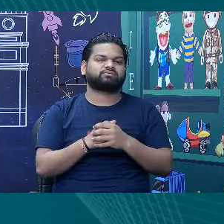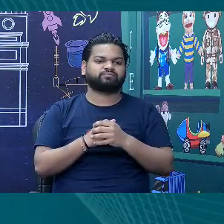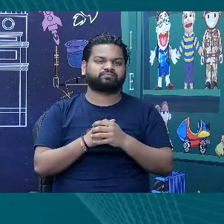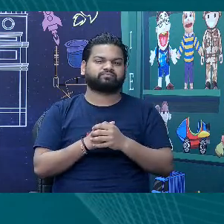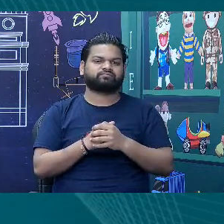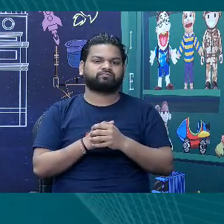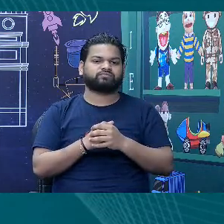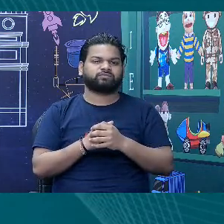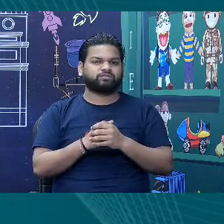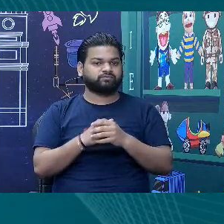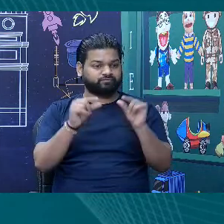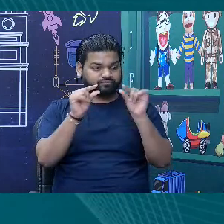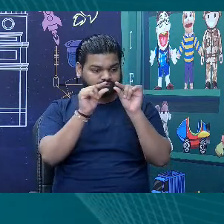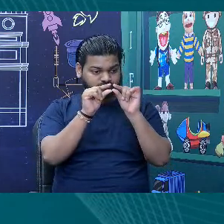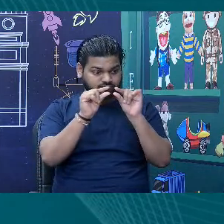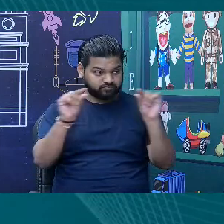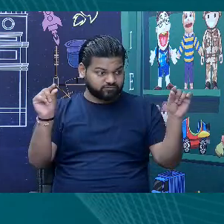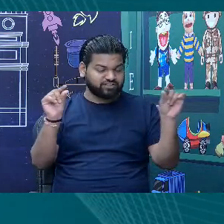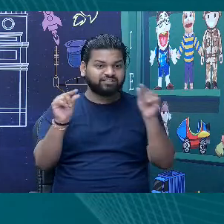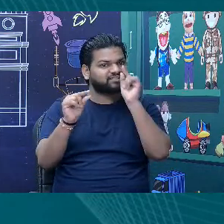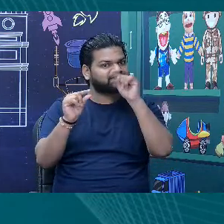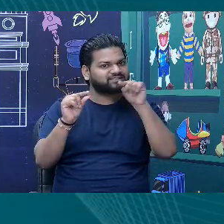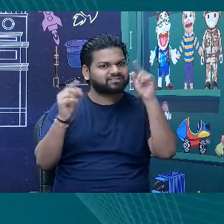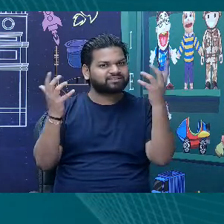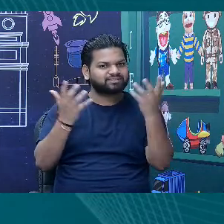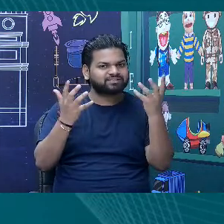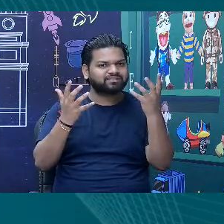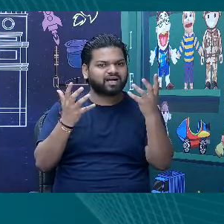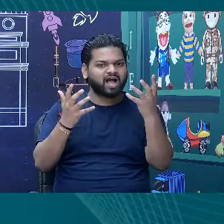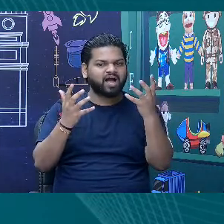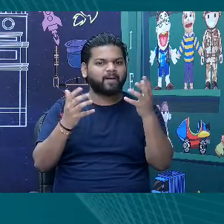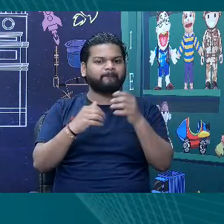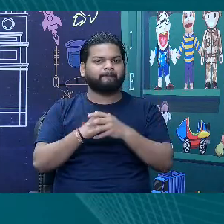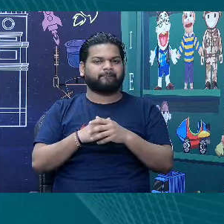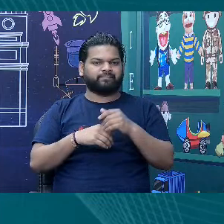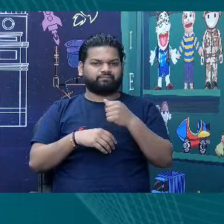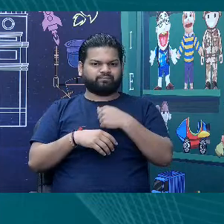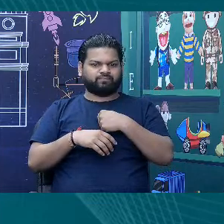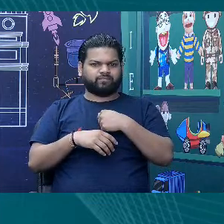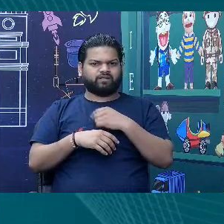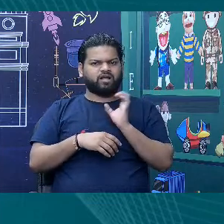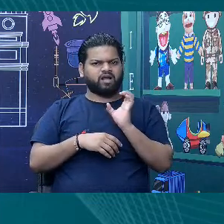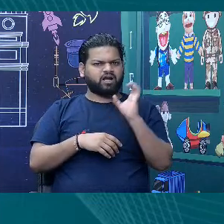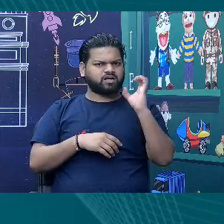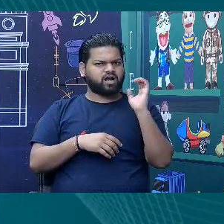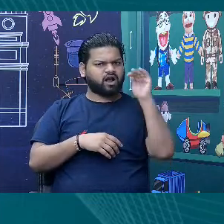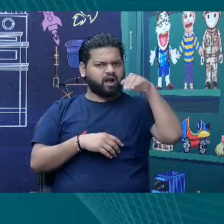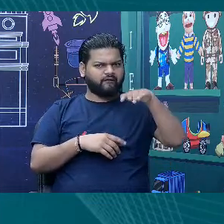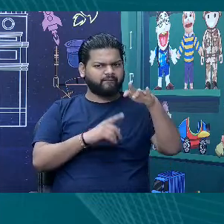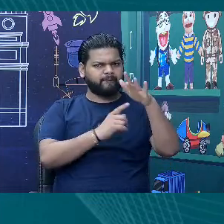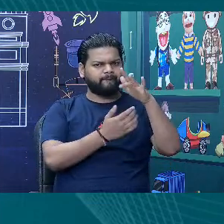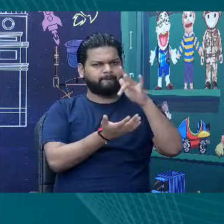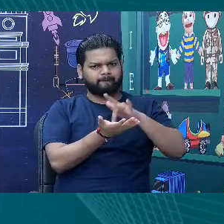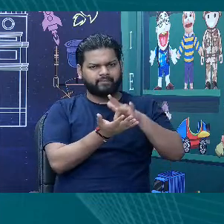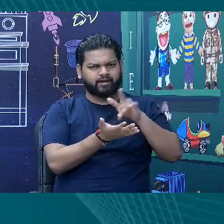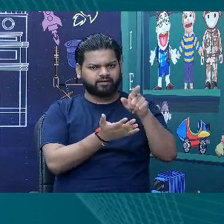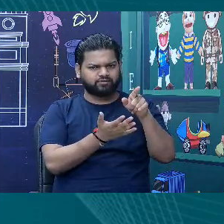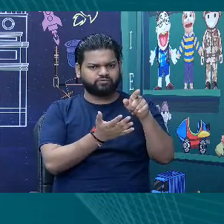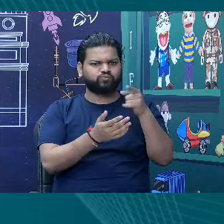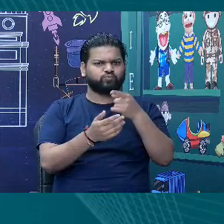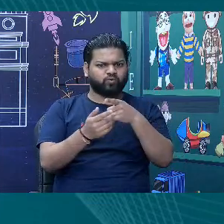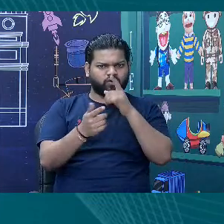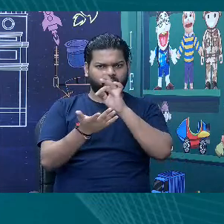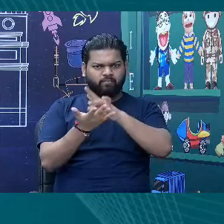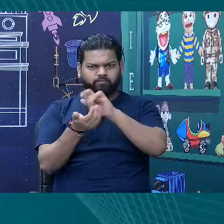right sentence? Cambridge was my metaphor for England. To the writer, A, Cambridge